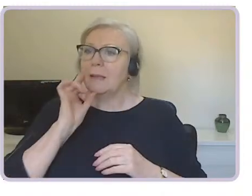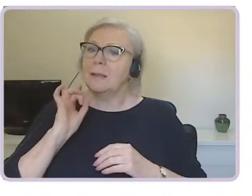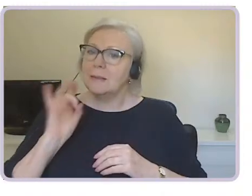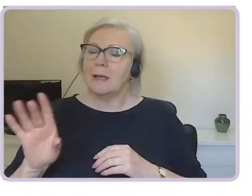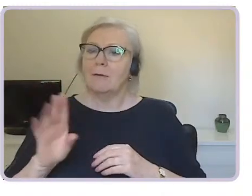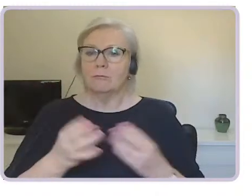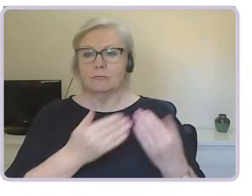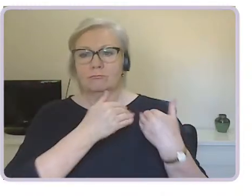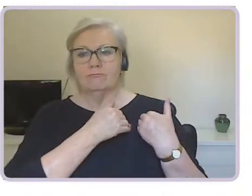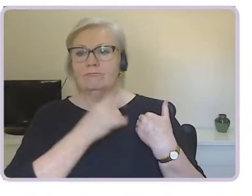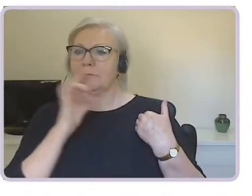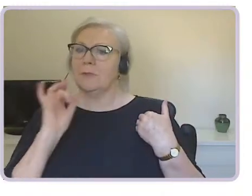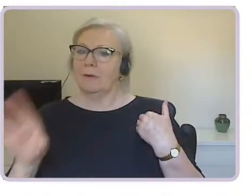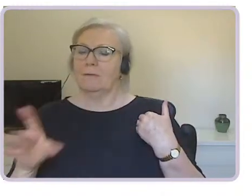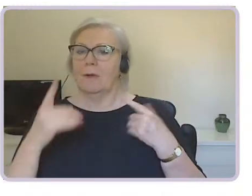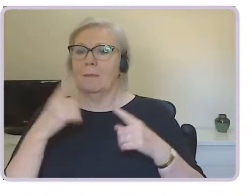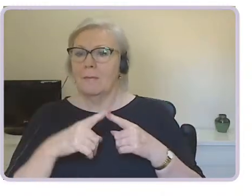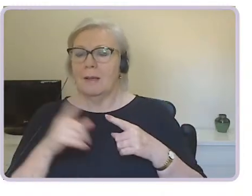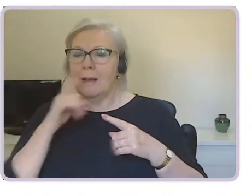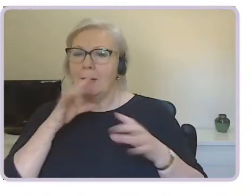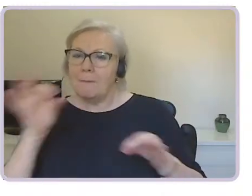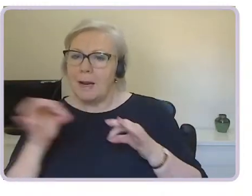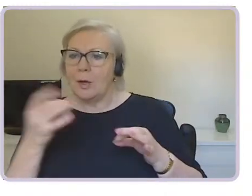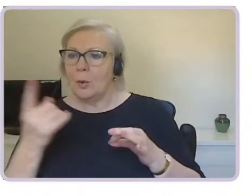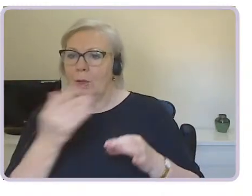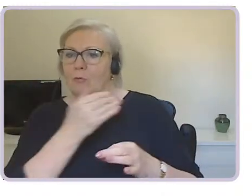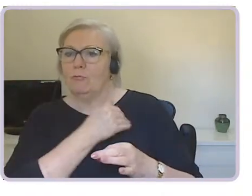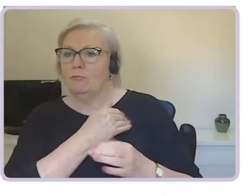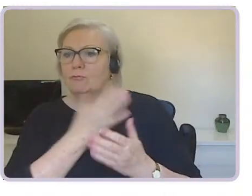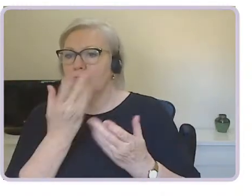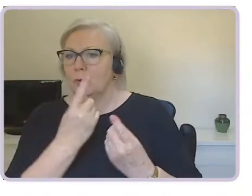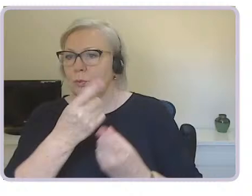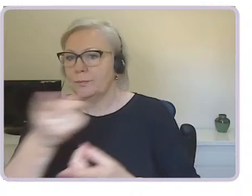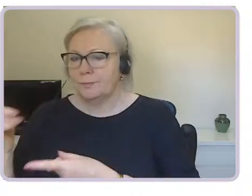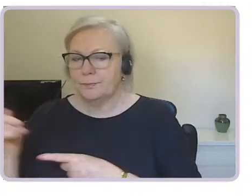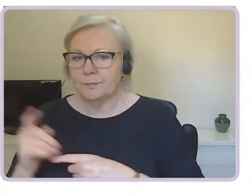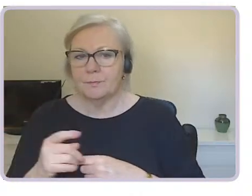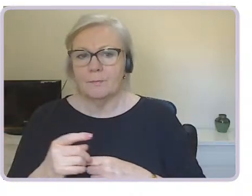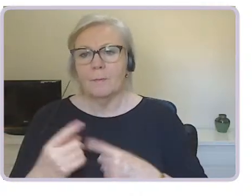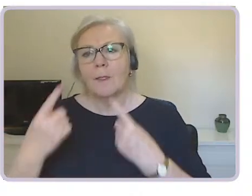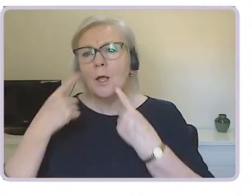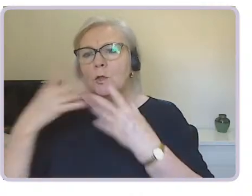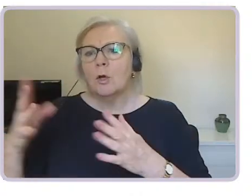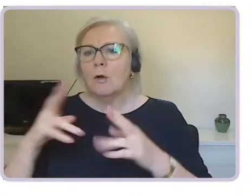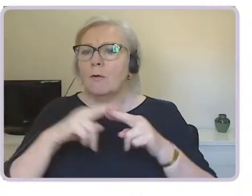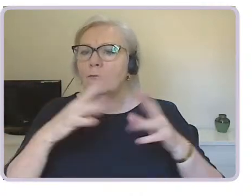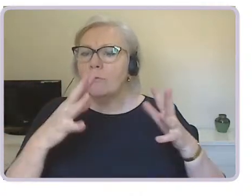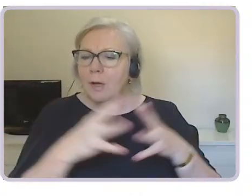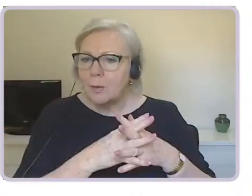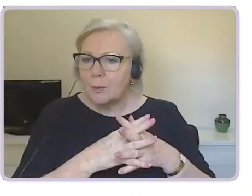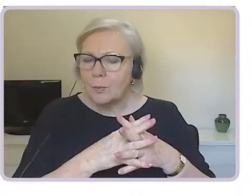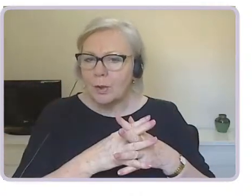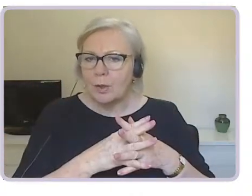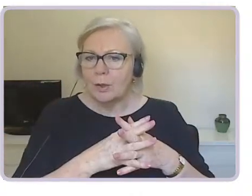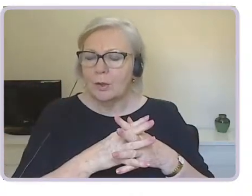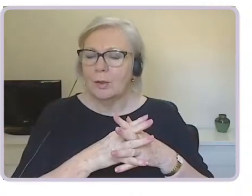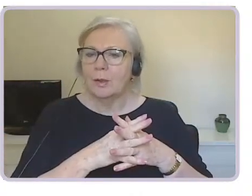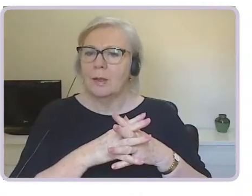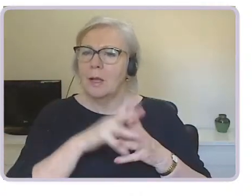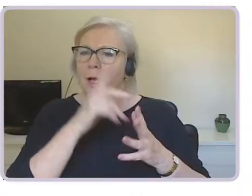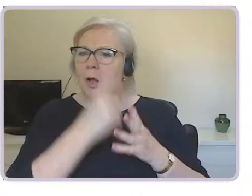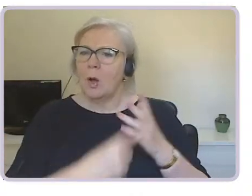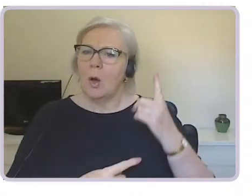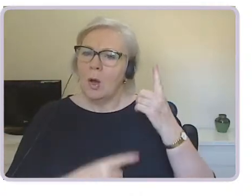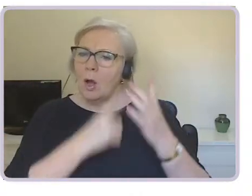their planned reliance on others. But going back to that framework I just showed you for a minute, this doesn't sit by itself. This is one part